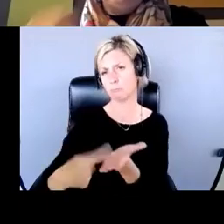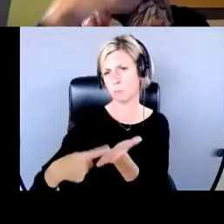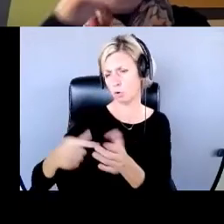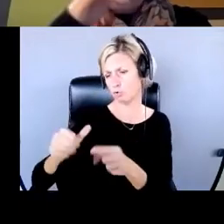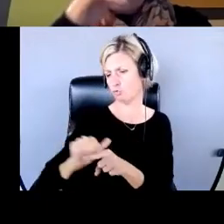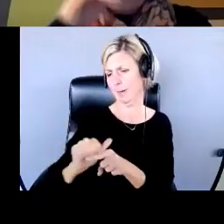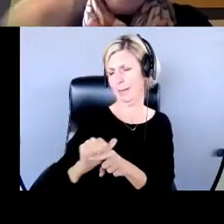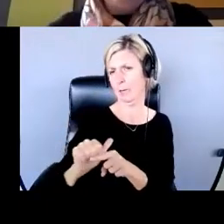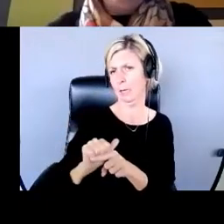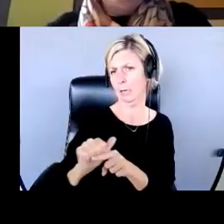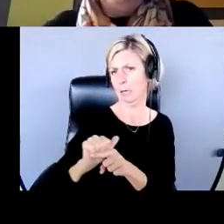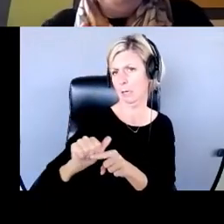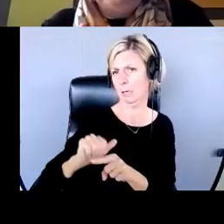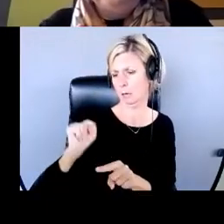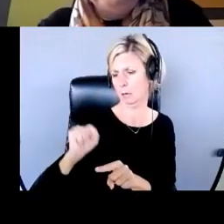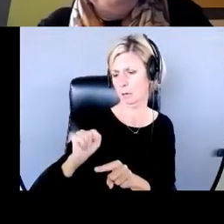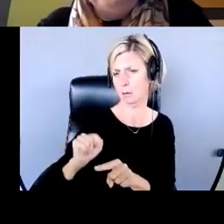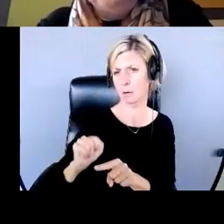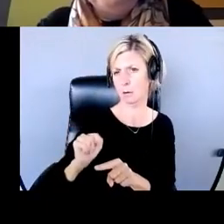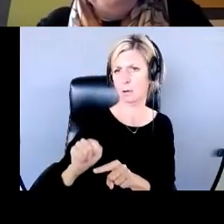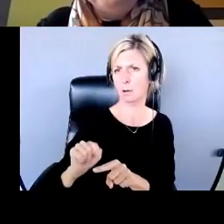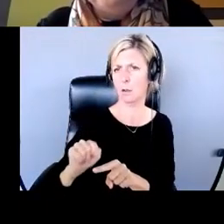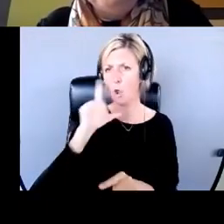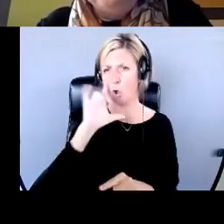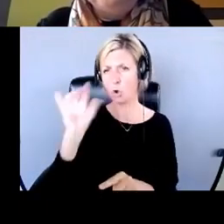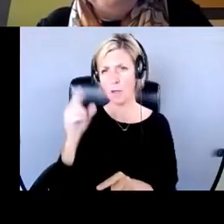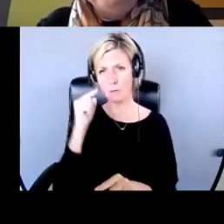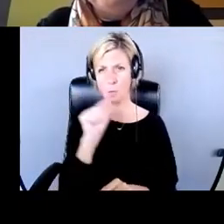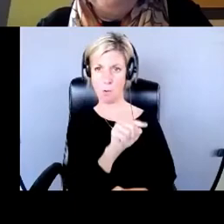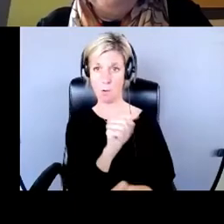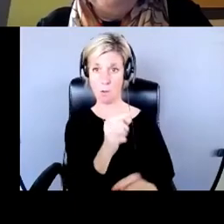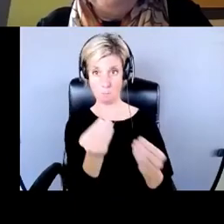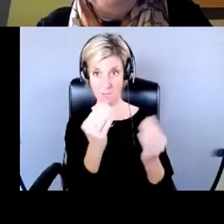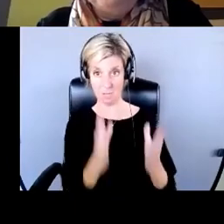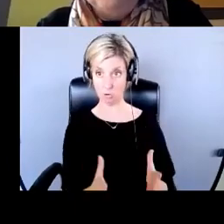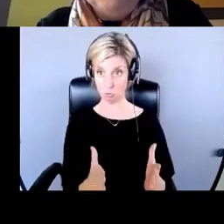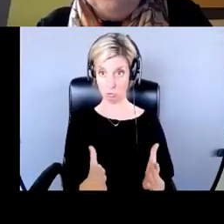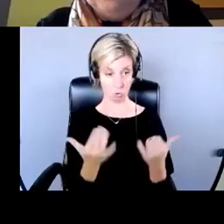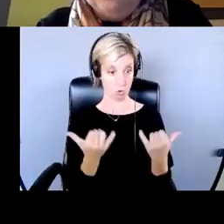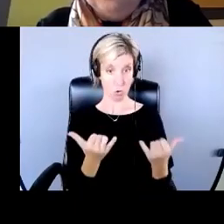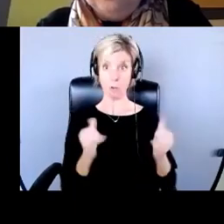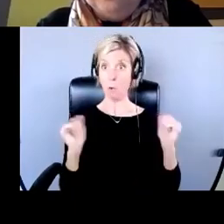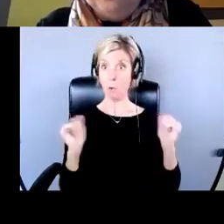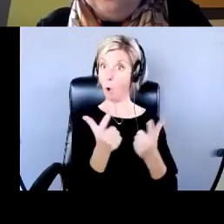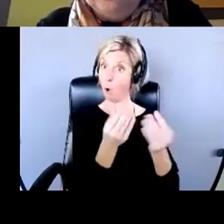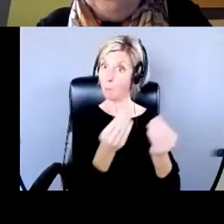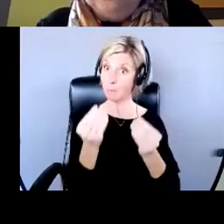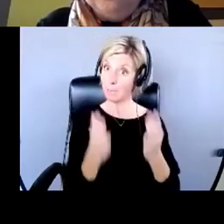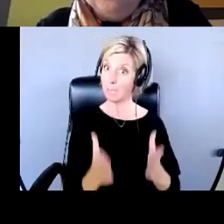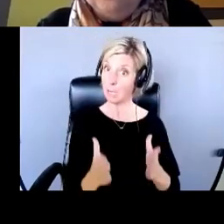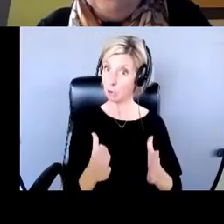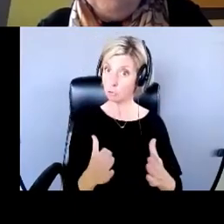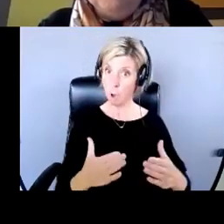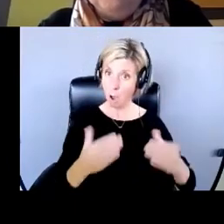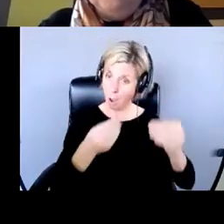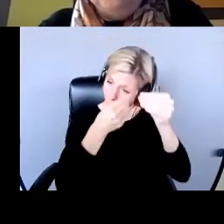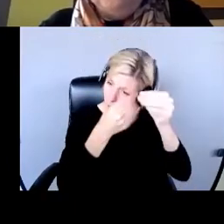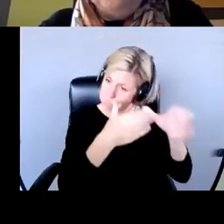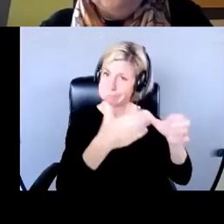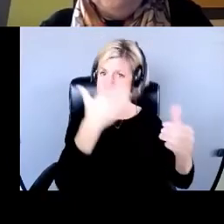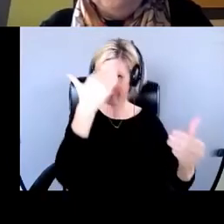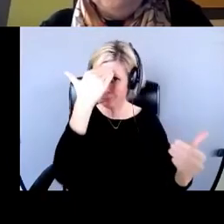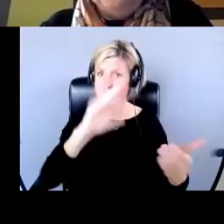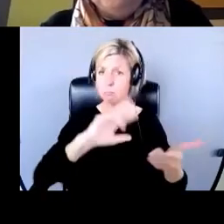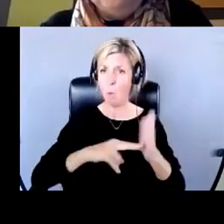means for mediators? Are they currently all trained to address elder abuse matters? How does that work?